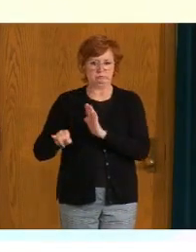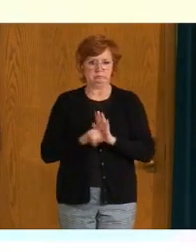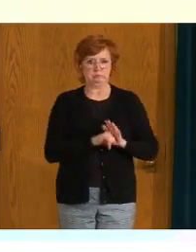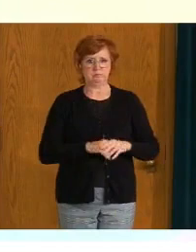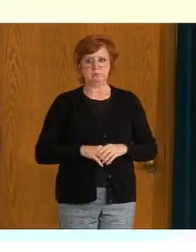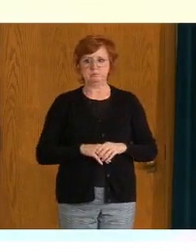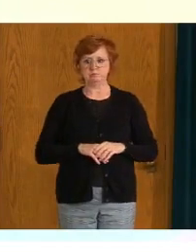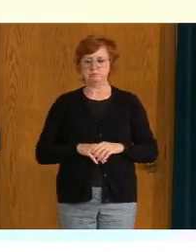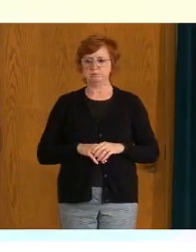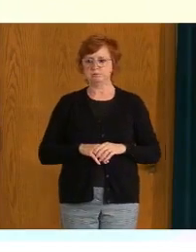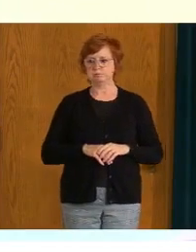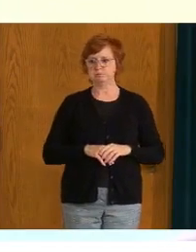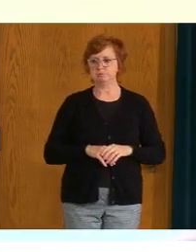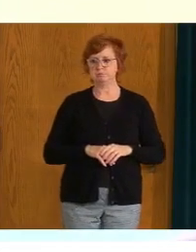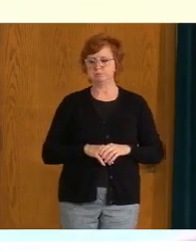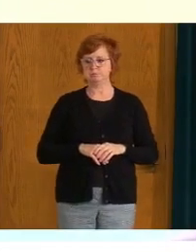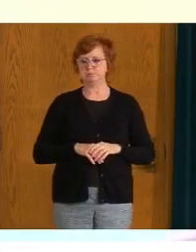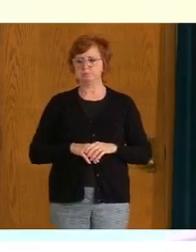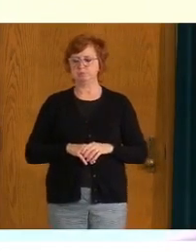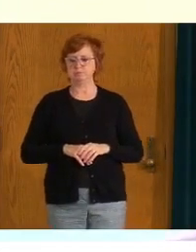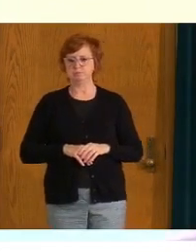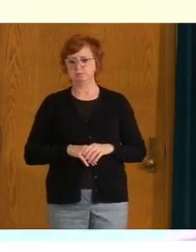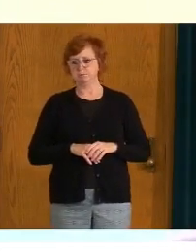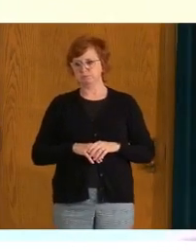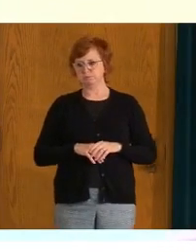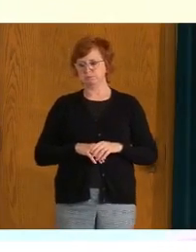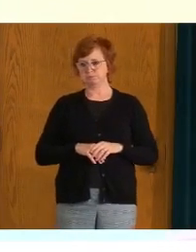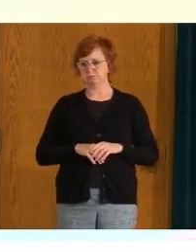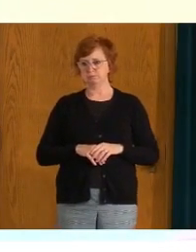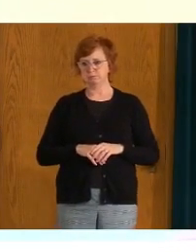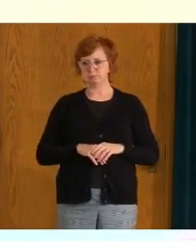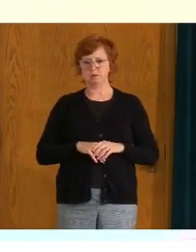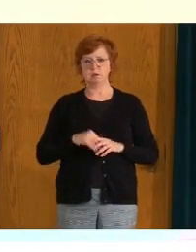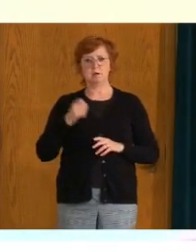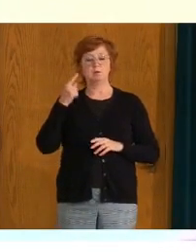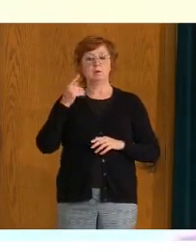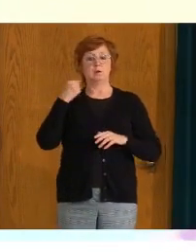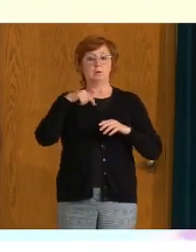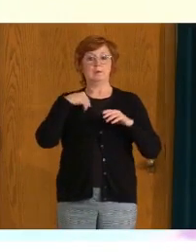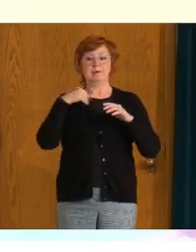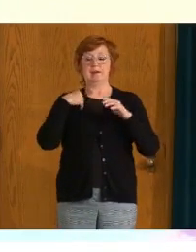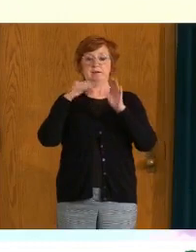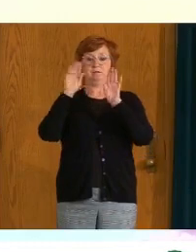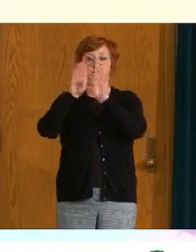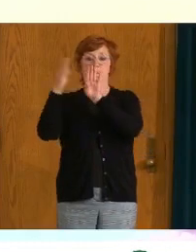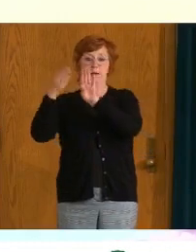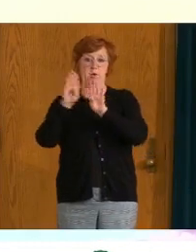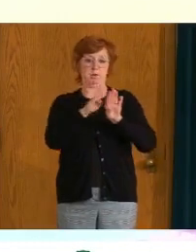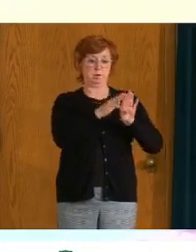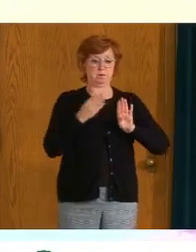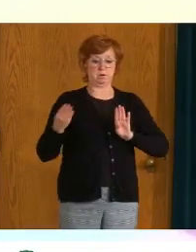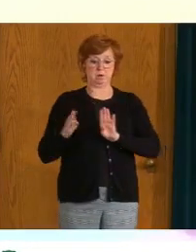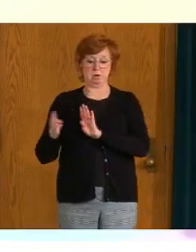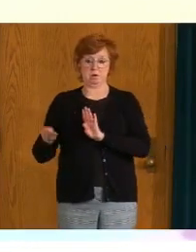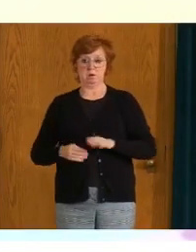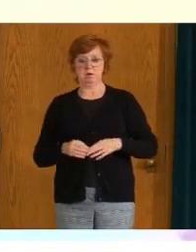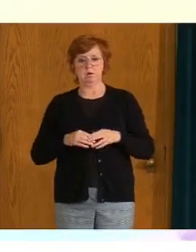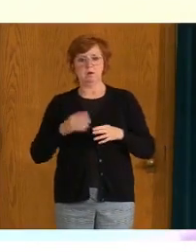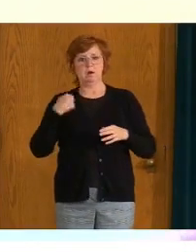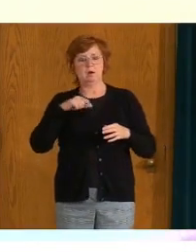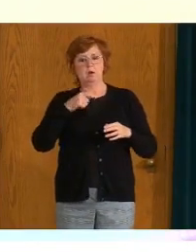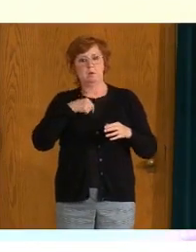to be taken. Once public health orders and restrictions end, it will be up to each individual